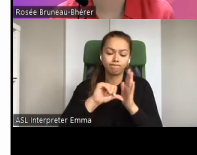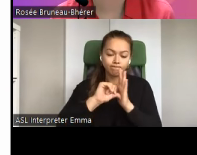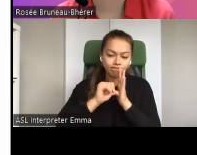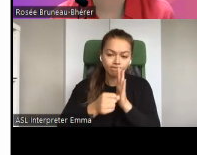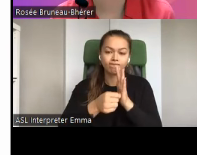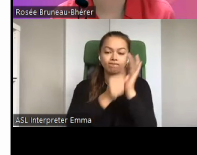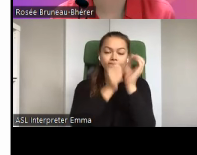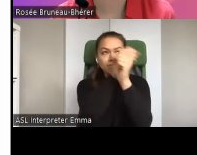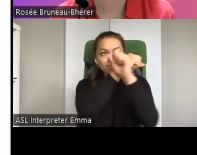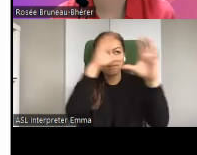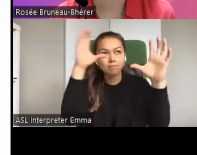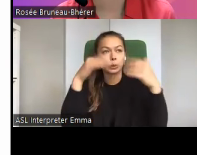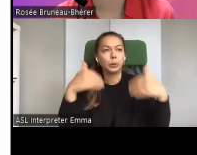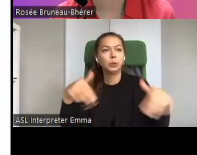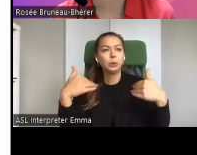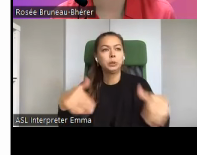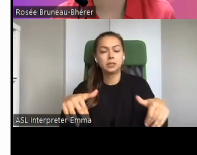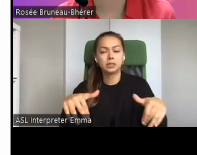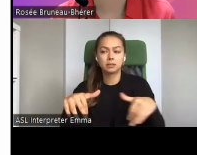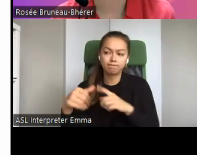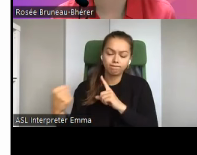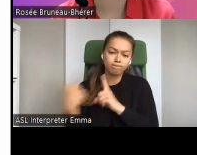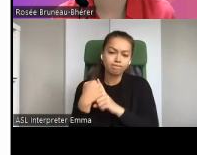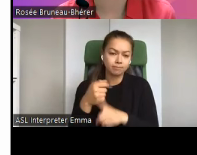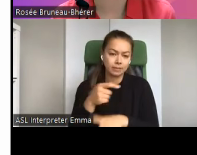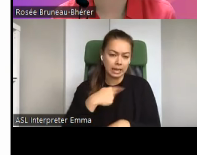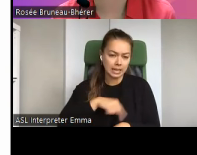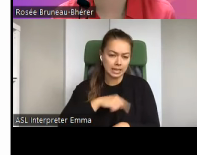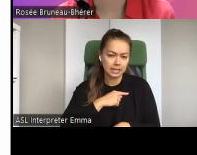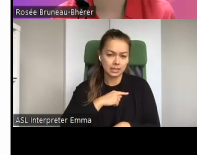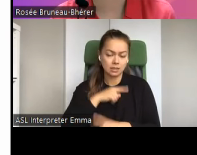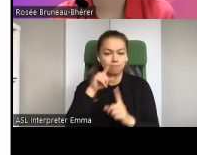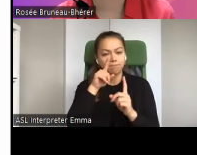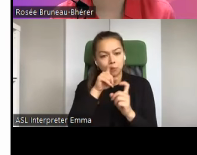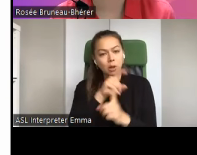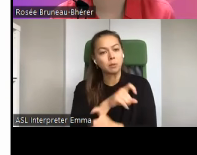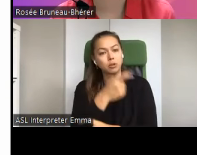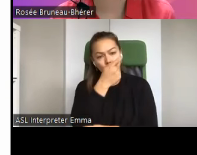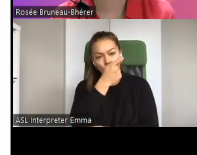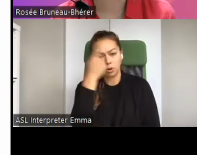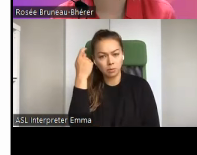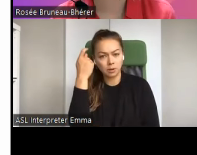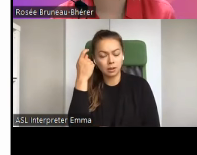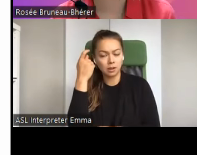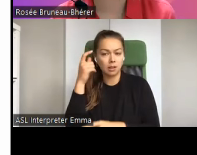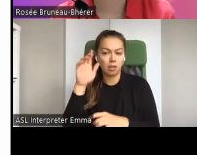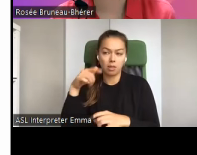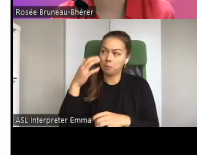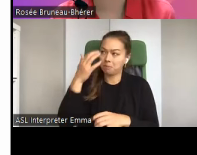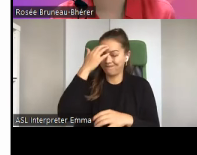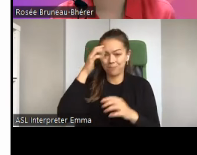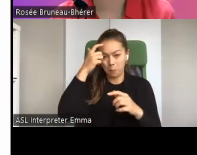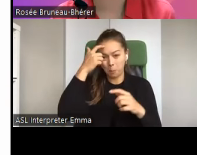it affects the work that we do with complex trauma. It really affects the architecture of the brain.